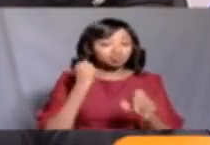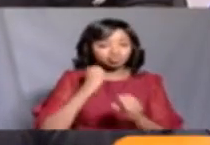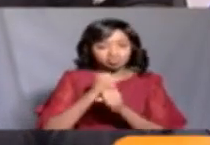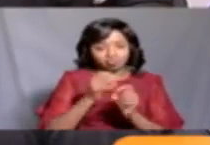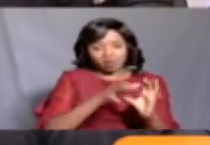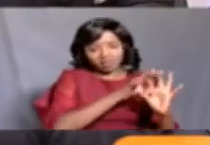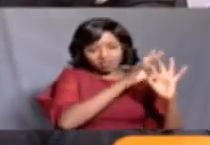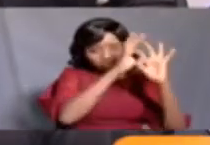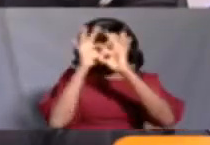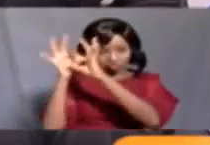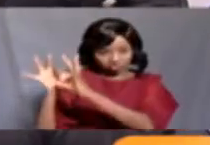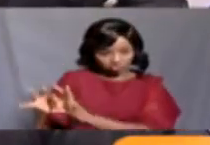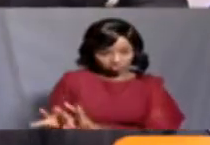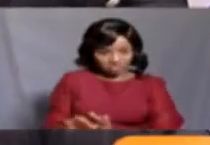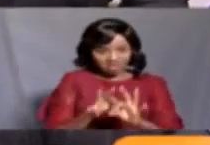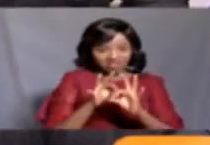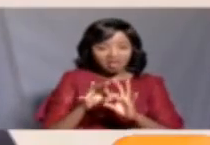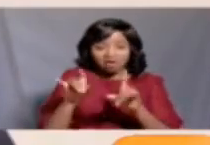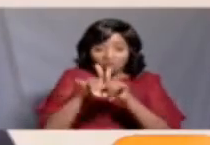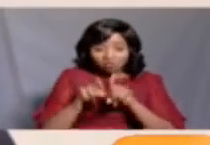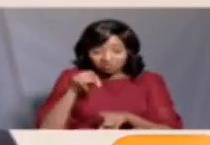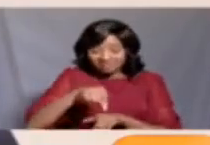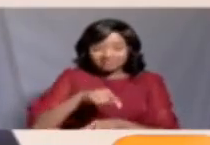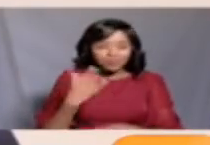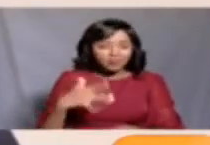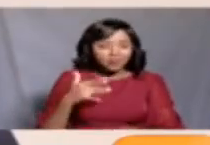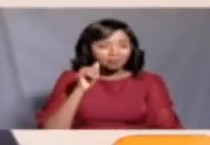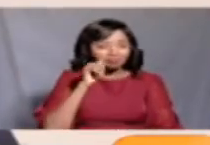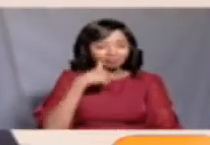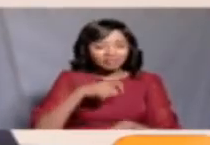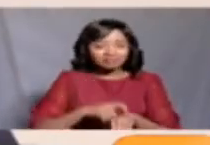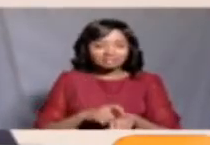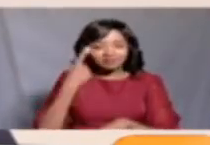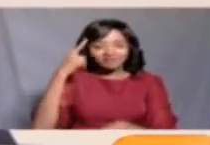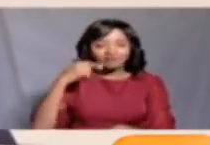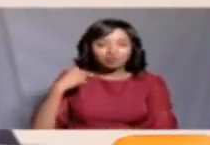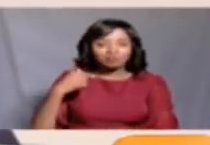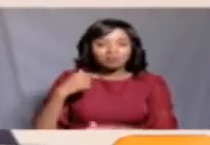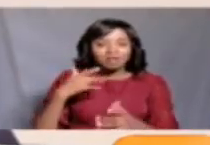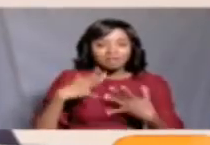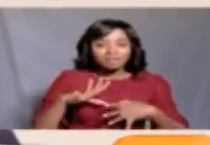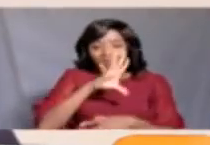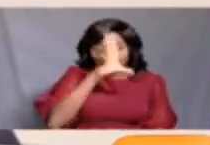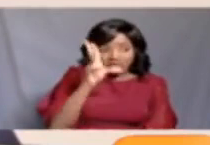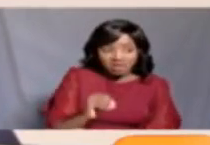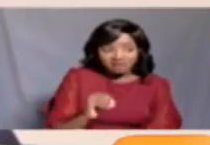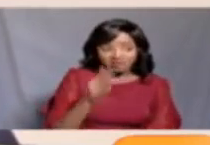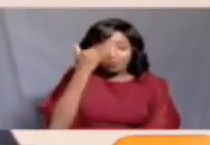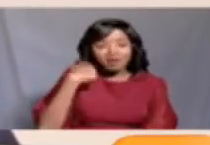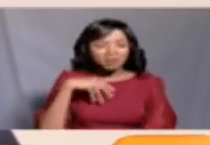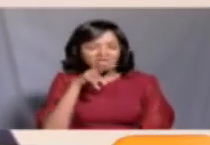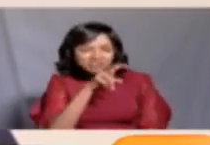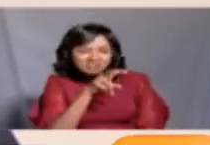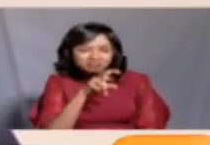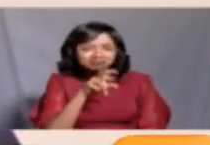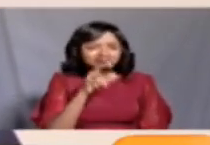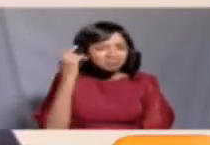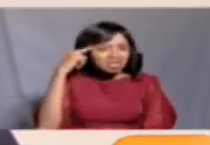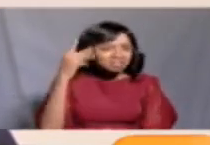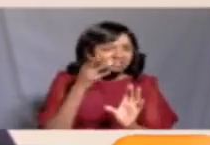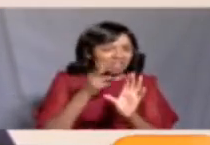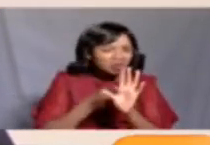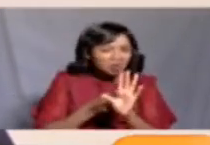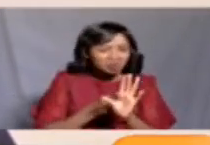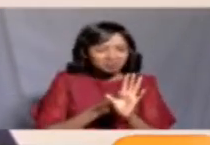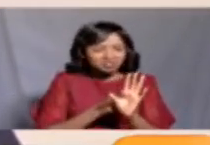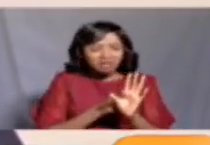And I think it's an exciting time for us in Africa, because I think in terms of what psychology has always looked at, the West has led the way, and